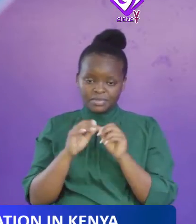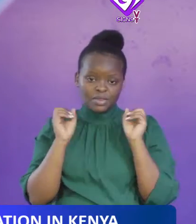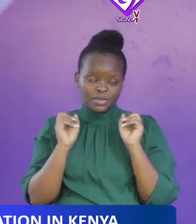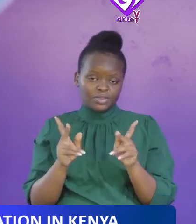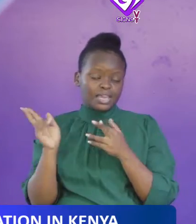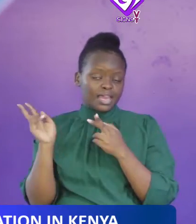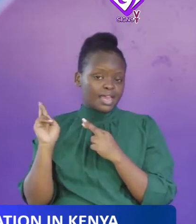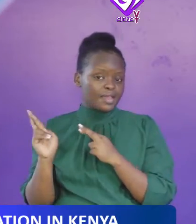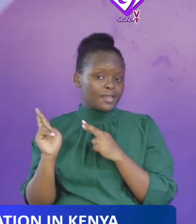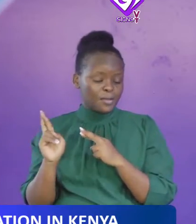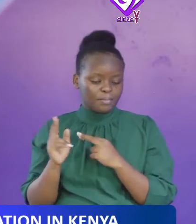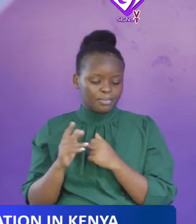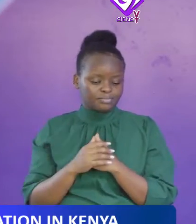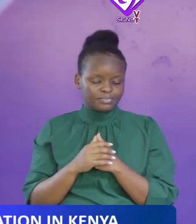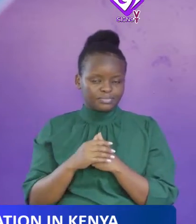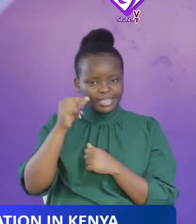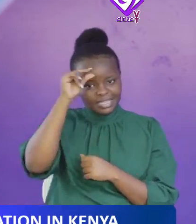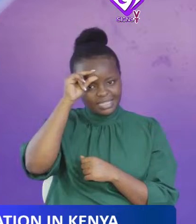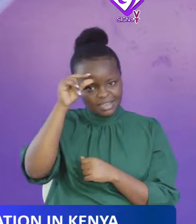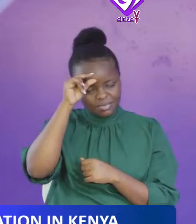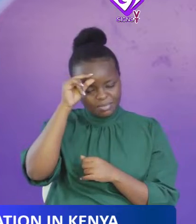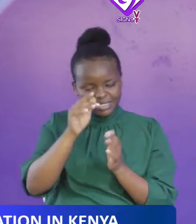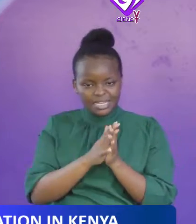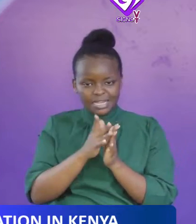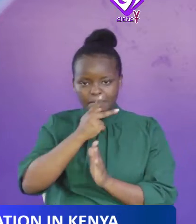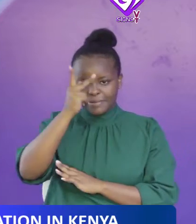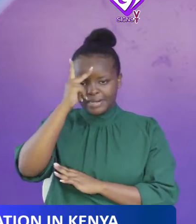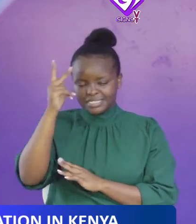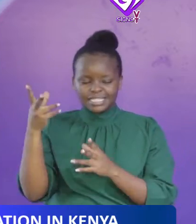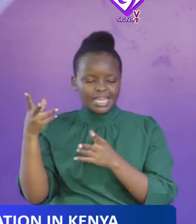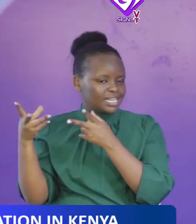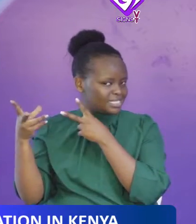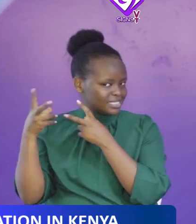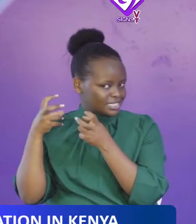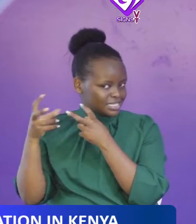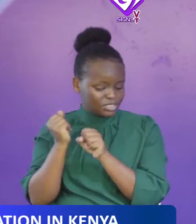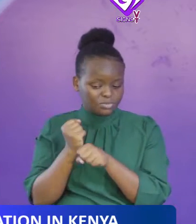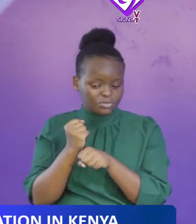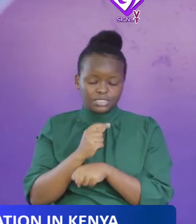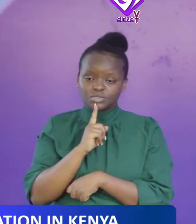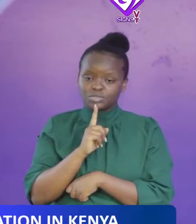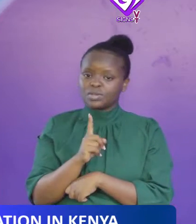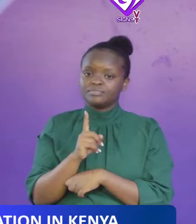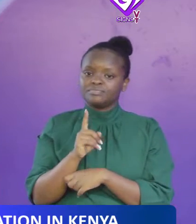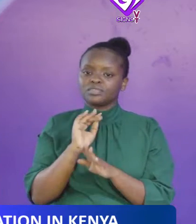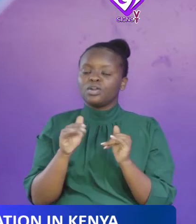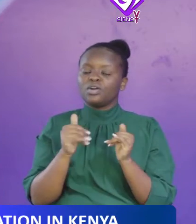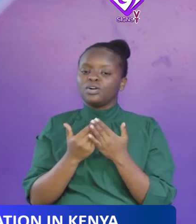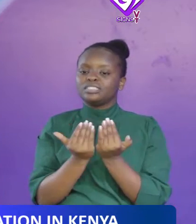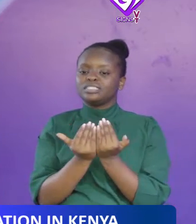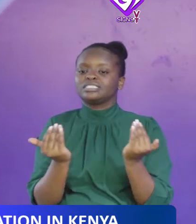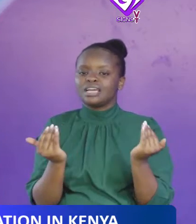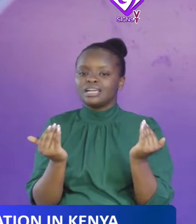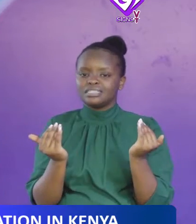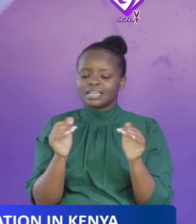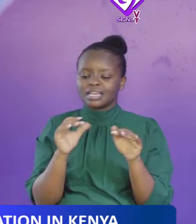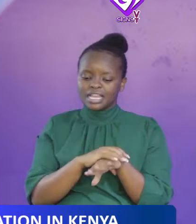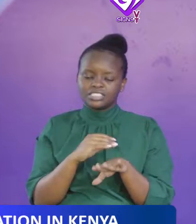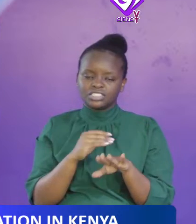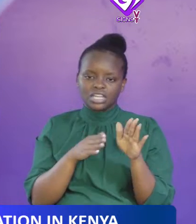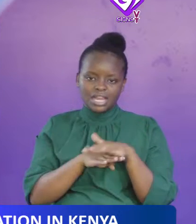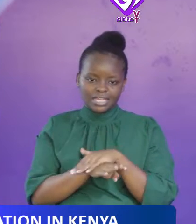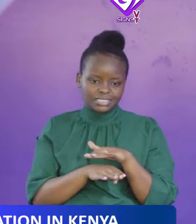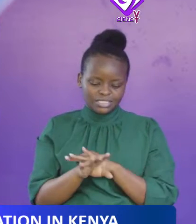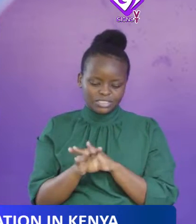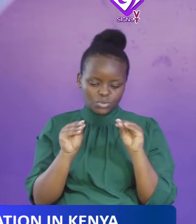hope particularly the government and the parents are listening to make sure that every child gets access to a